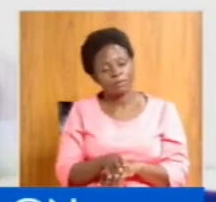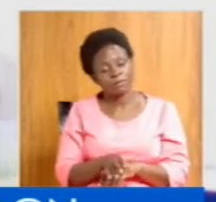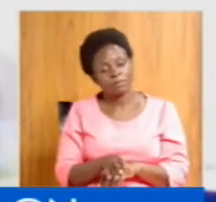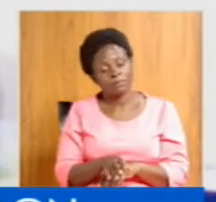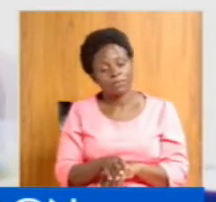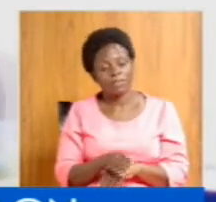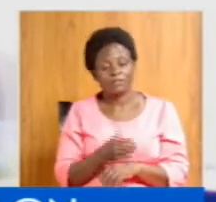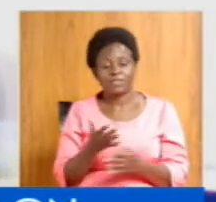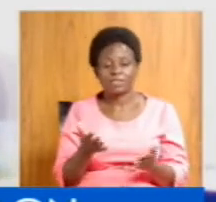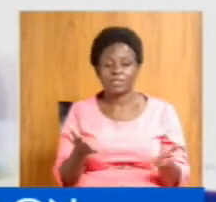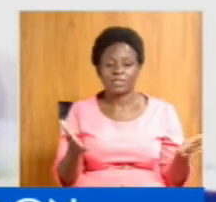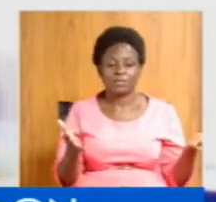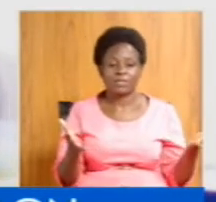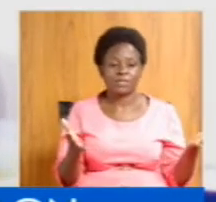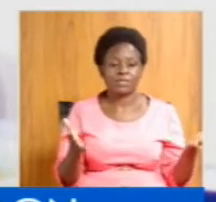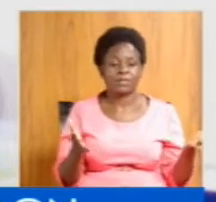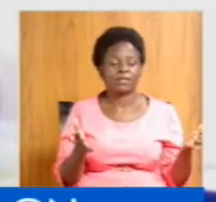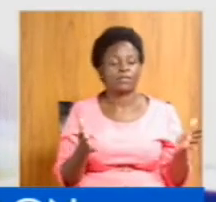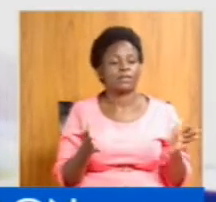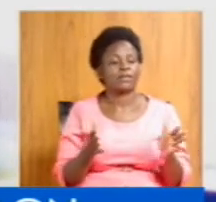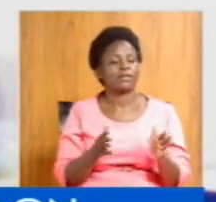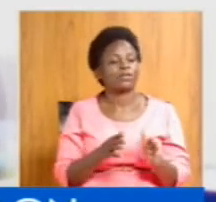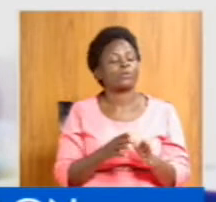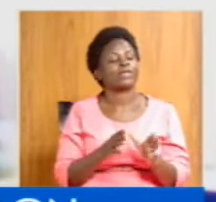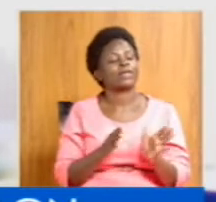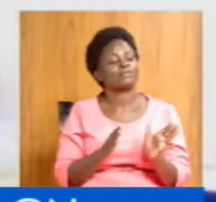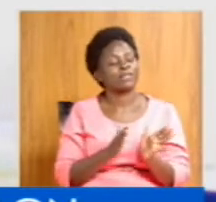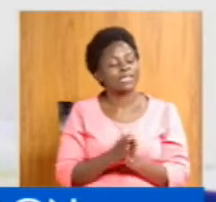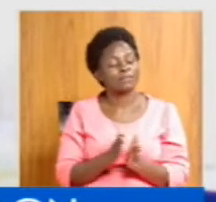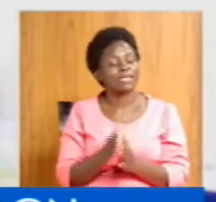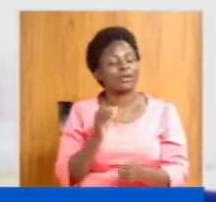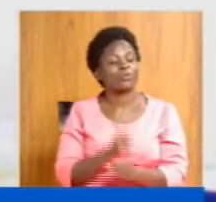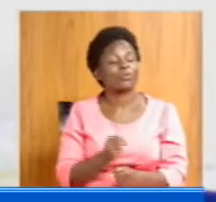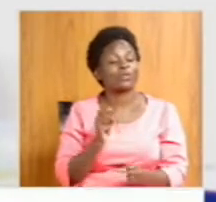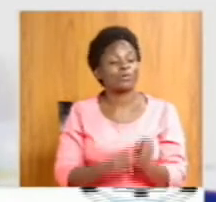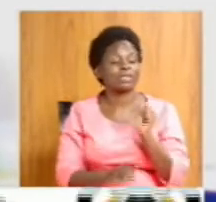if it is anywhere we have really exhausted the effects of COVID but what should